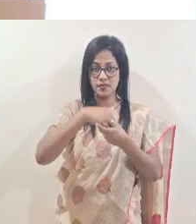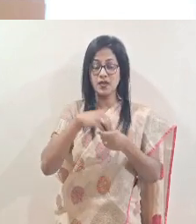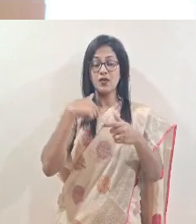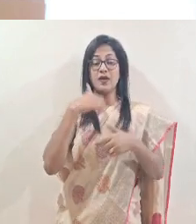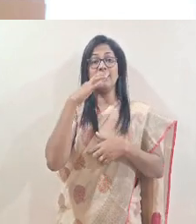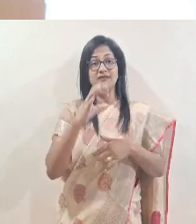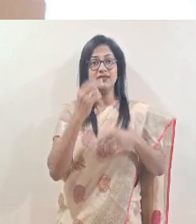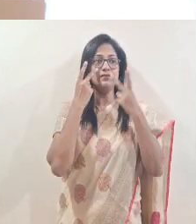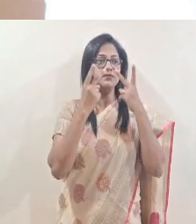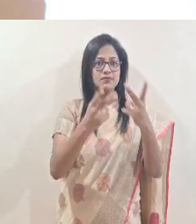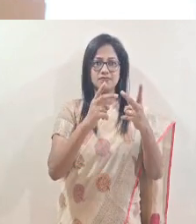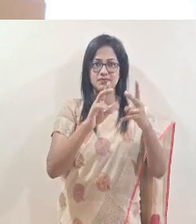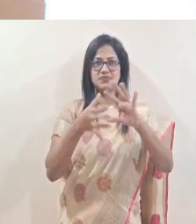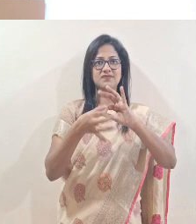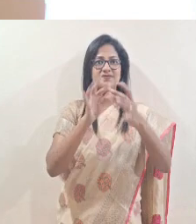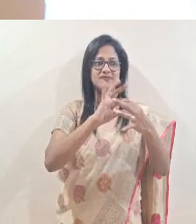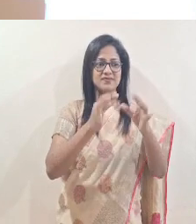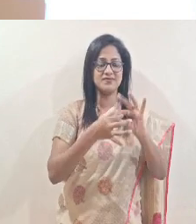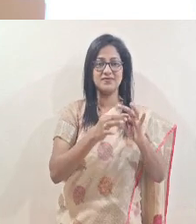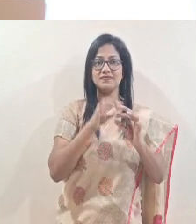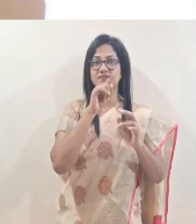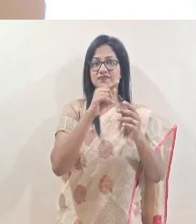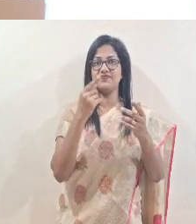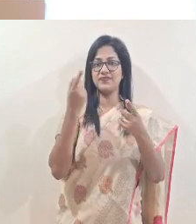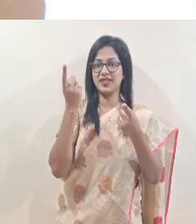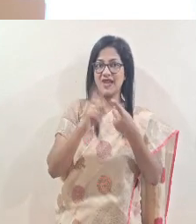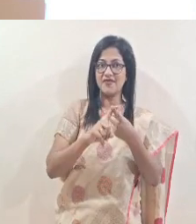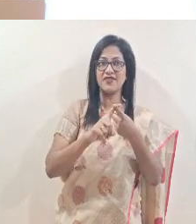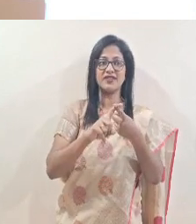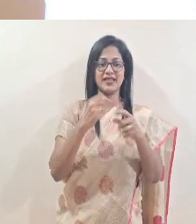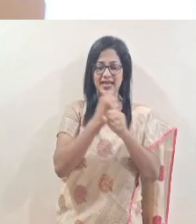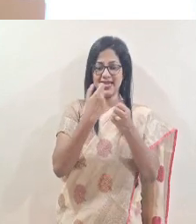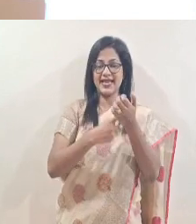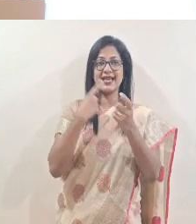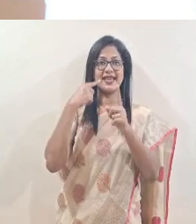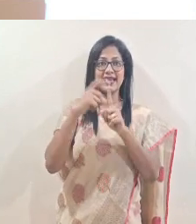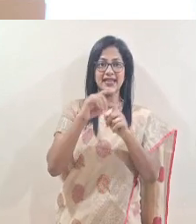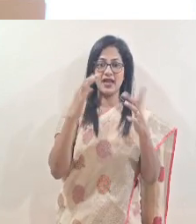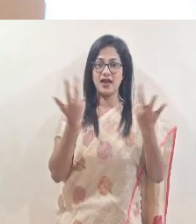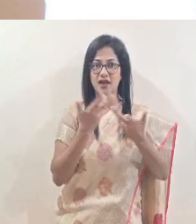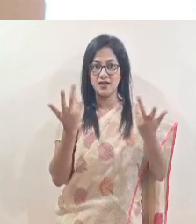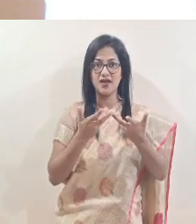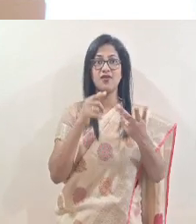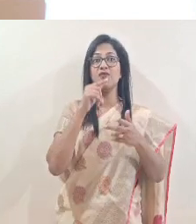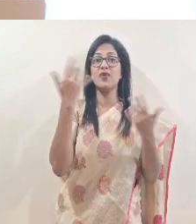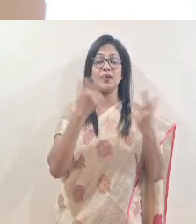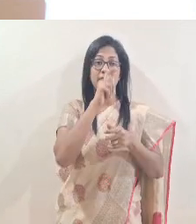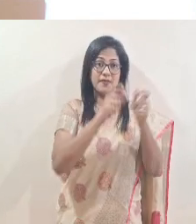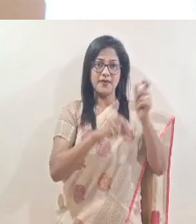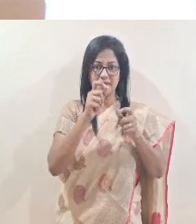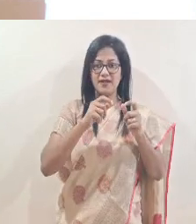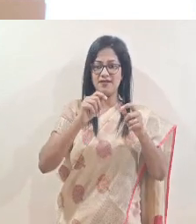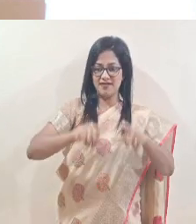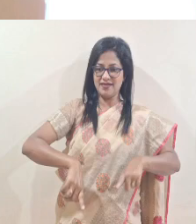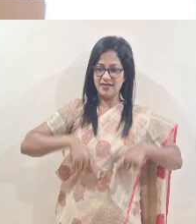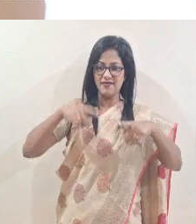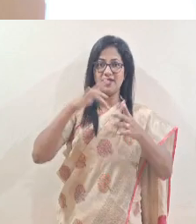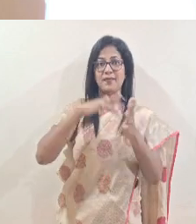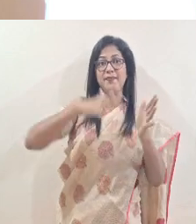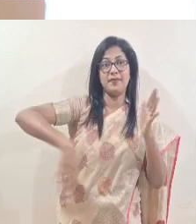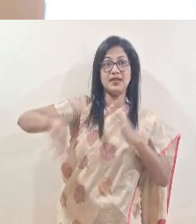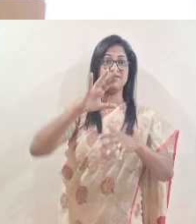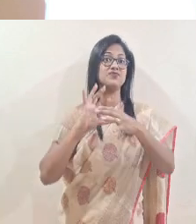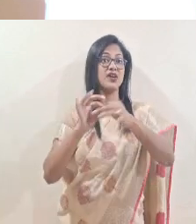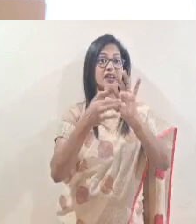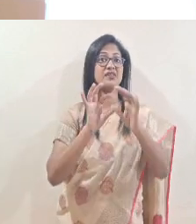the connectivity also affects the grid, and how people live. Like, people try to live in an area where the connectivity is